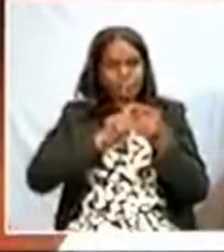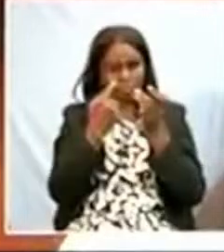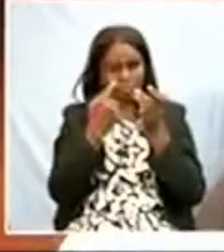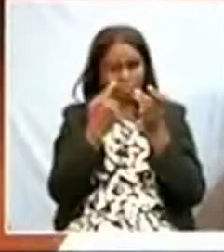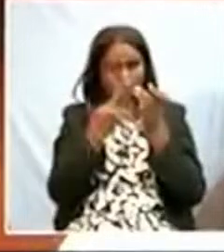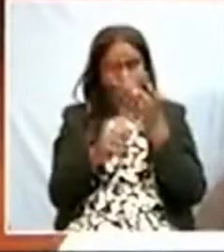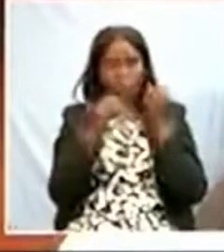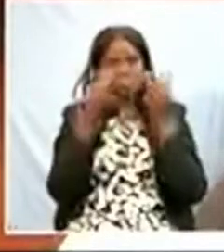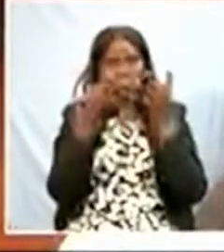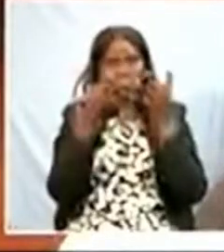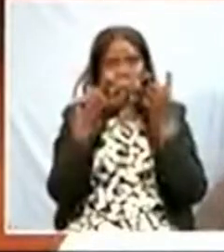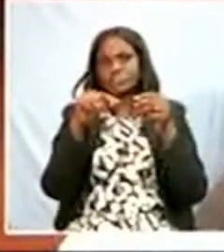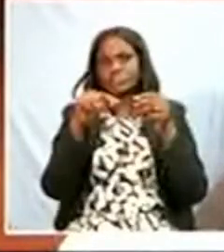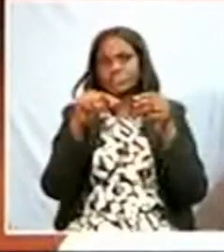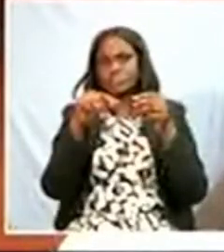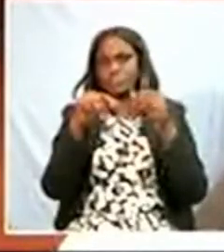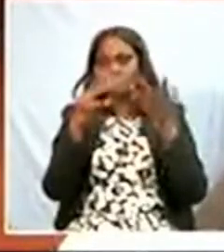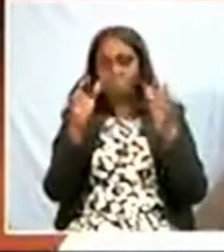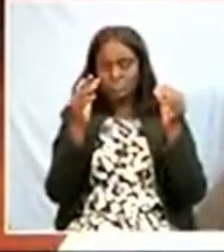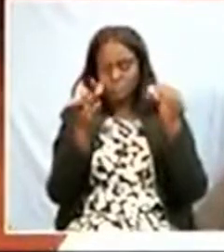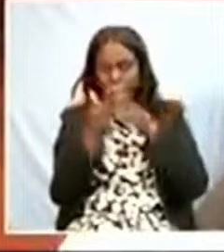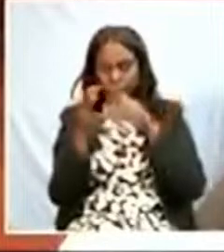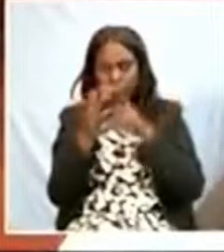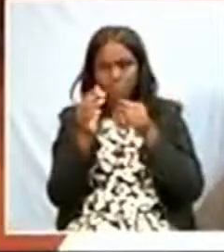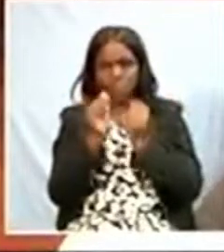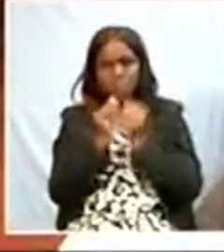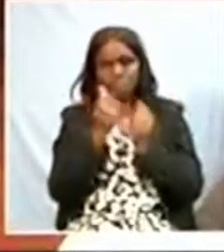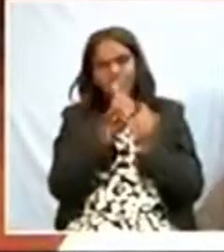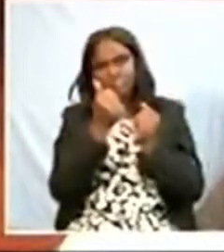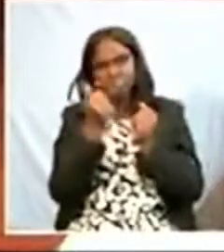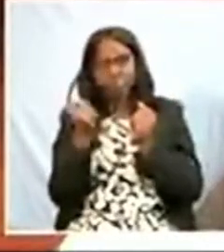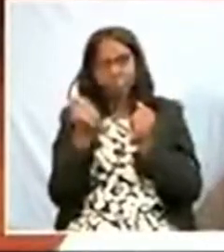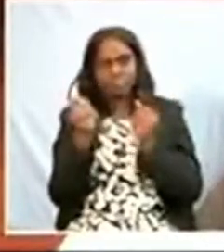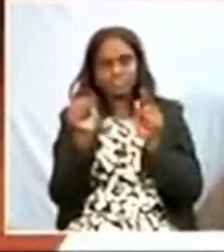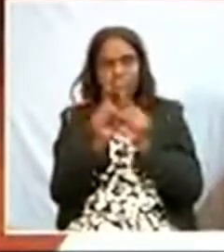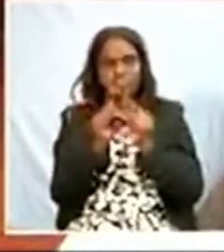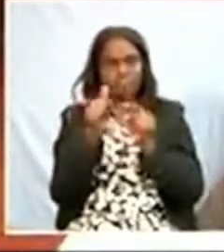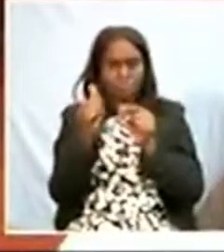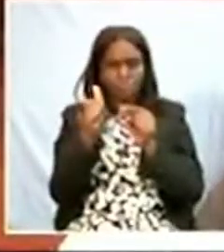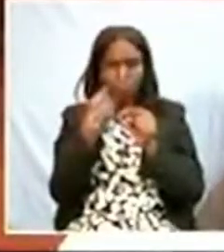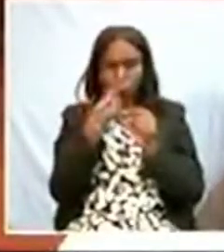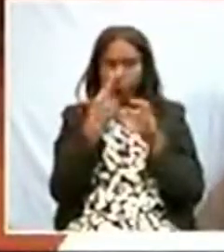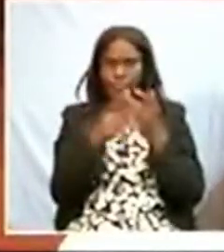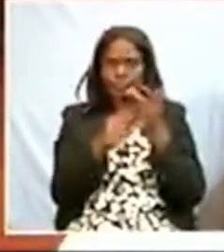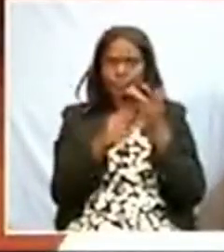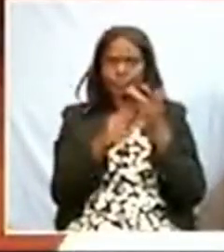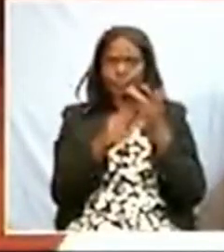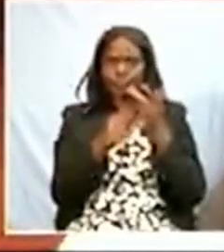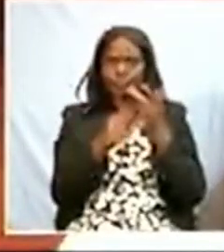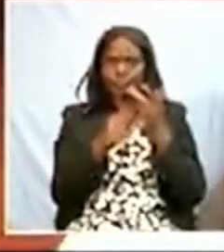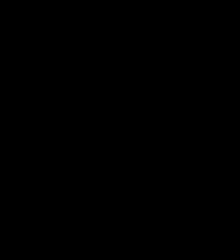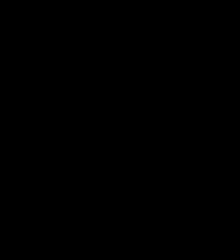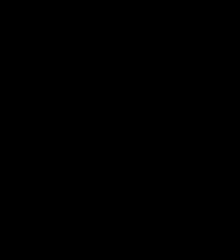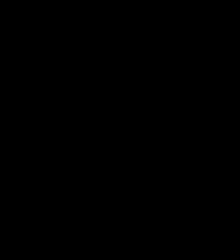how many have graduated against those that were taken into sport.